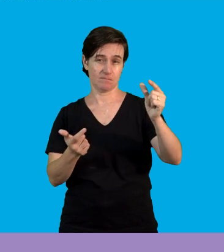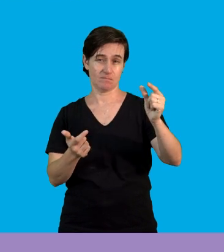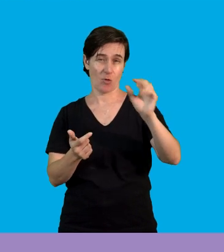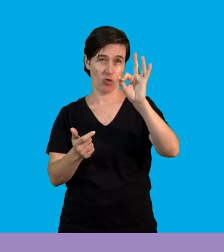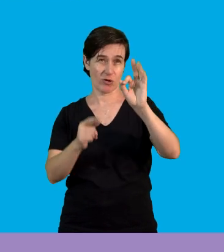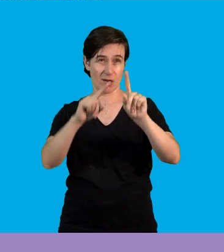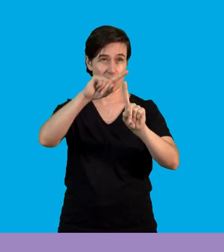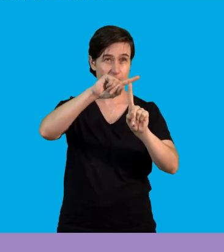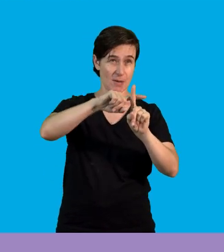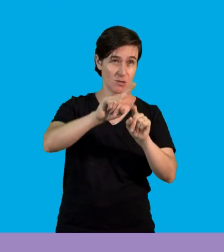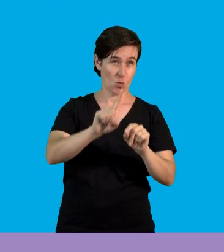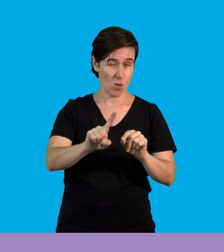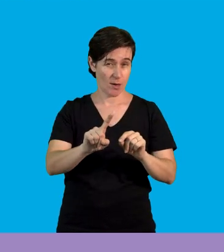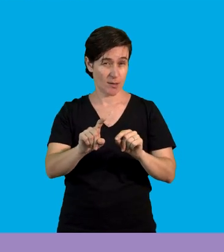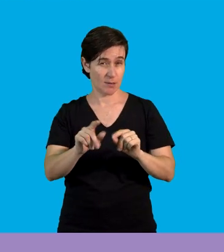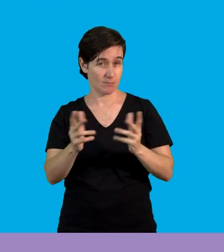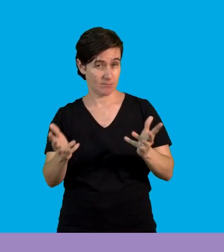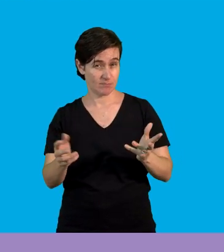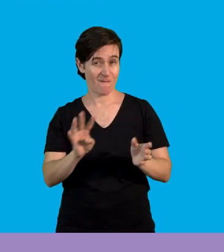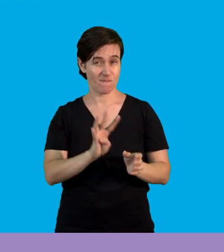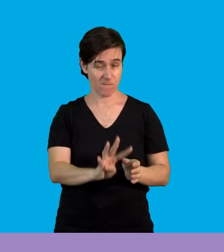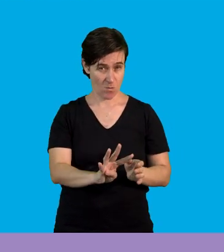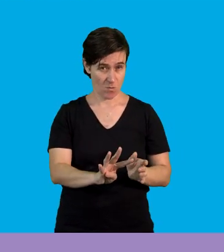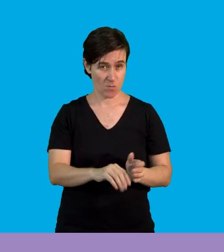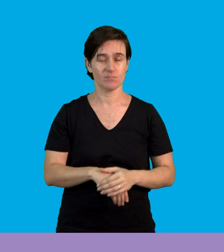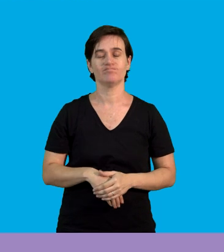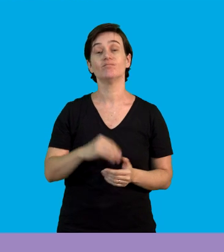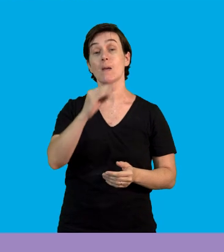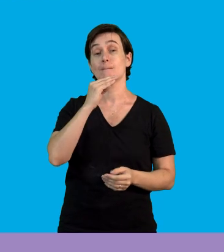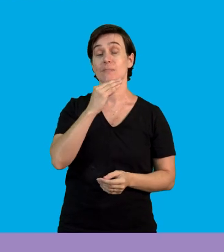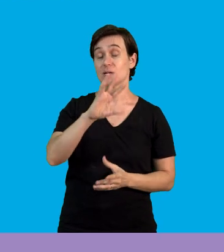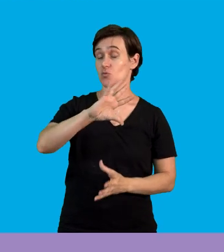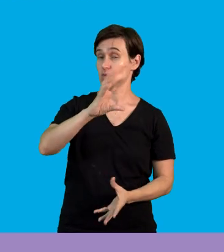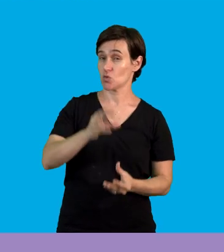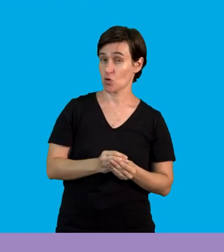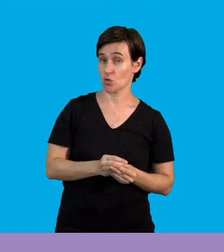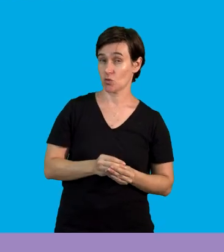would be 3,000 plus 1,000, which is